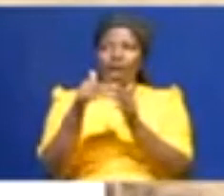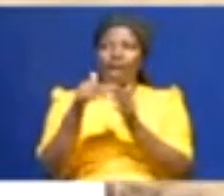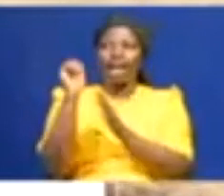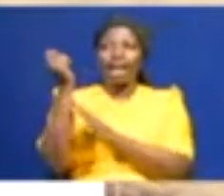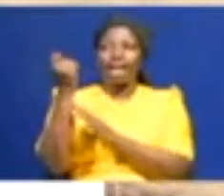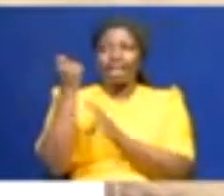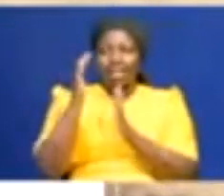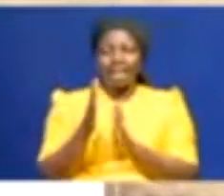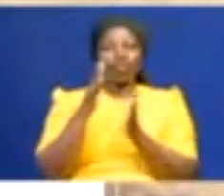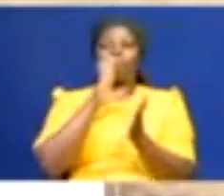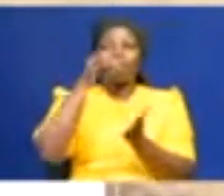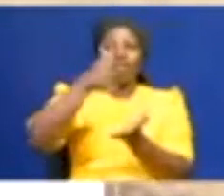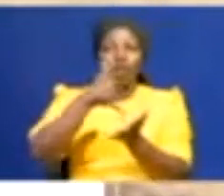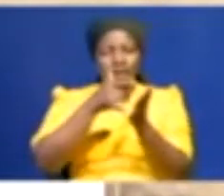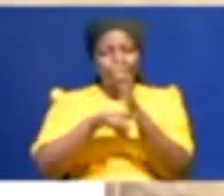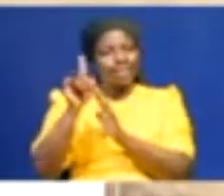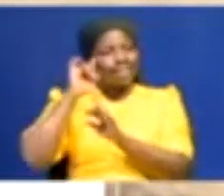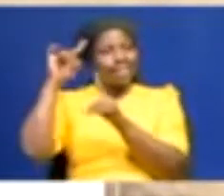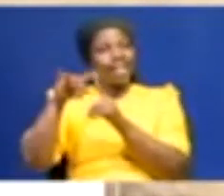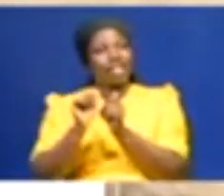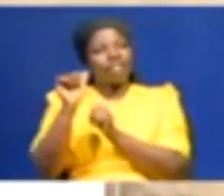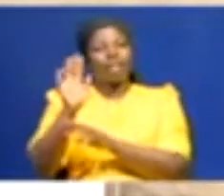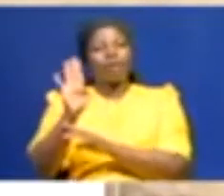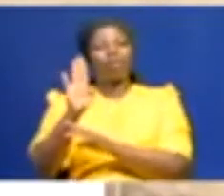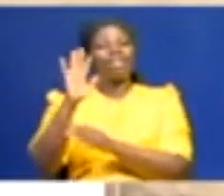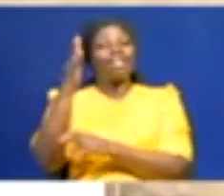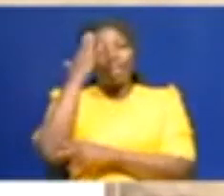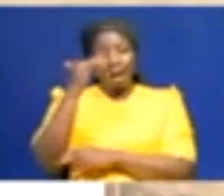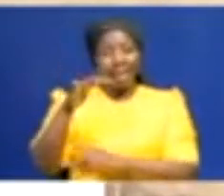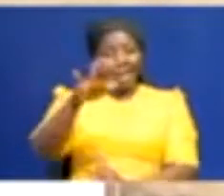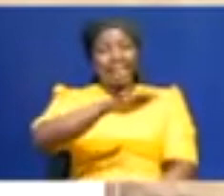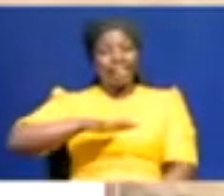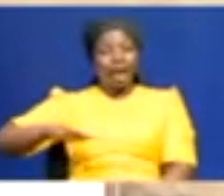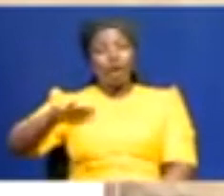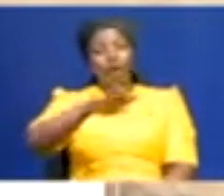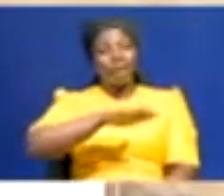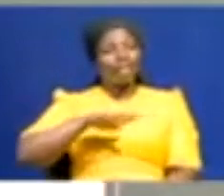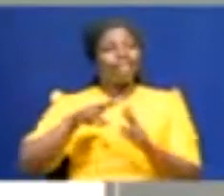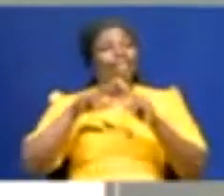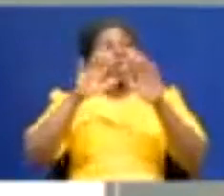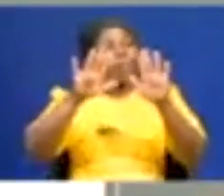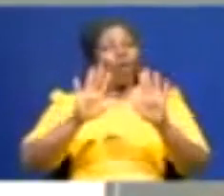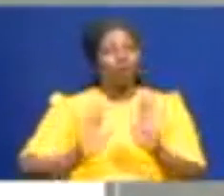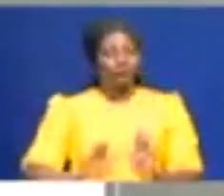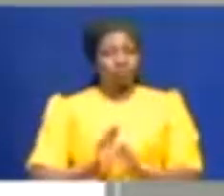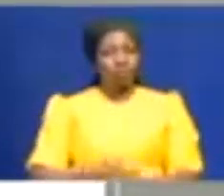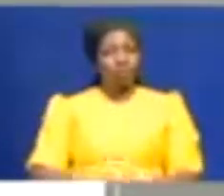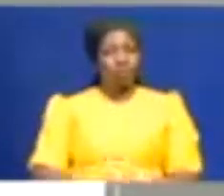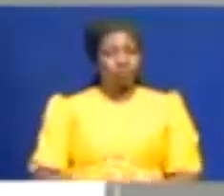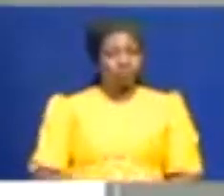target ya 15 billion trees, kwa sababu mazingira ni kitu ya maana sana.